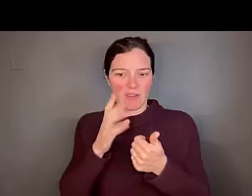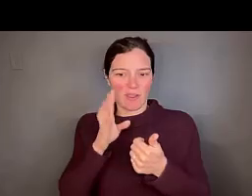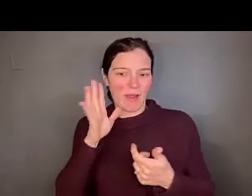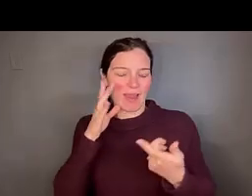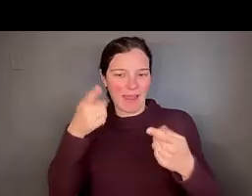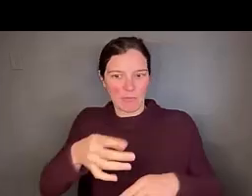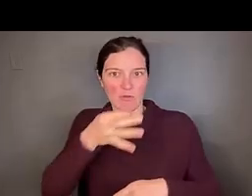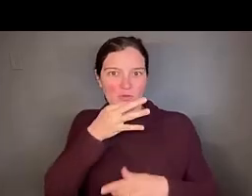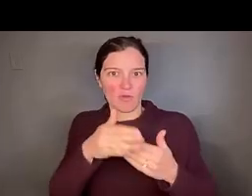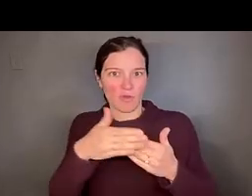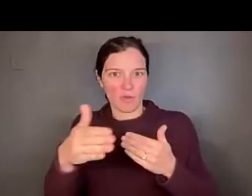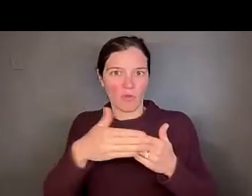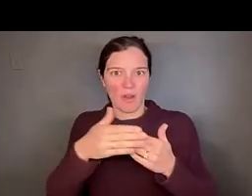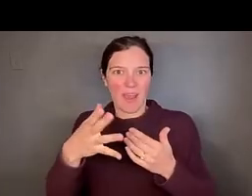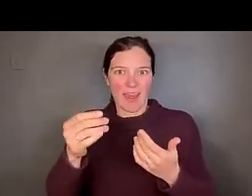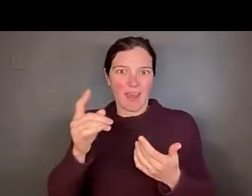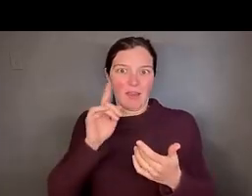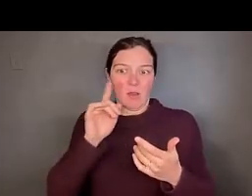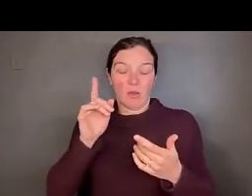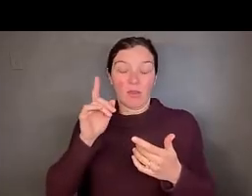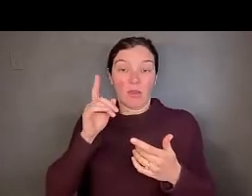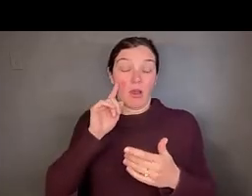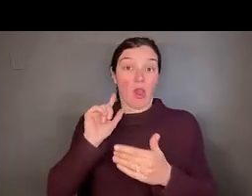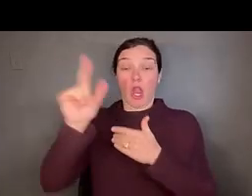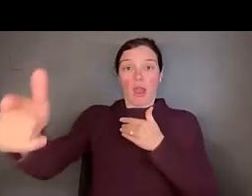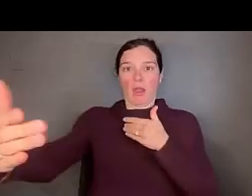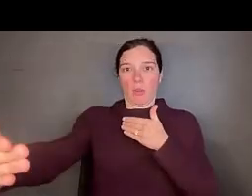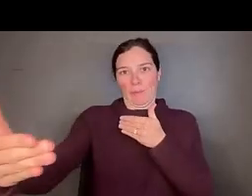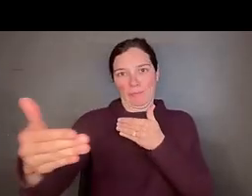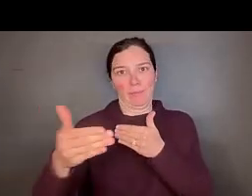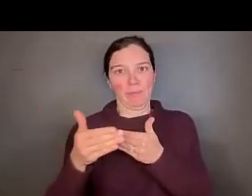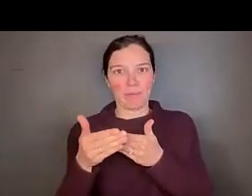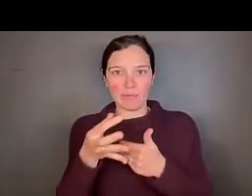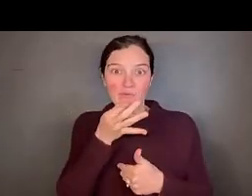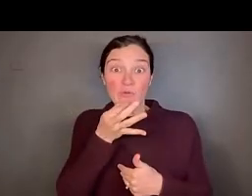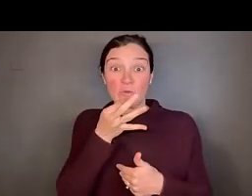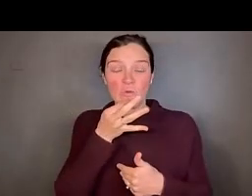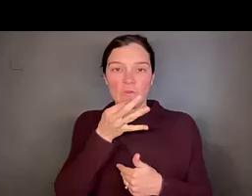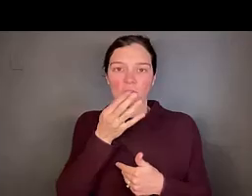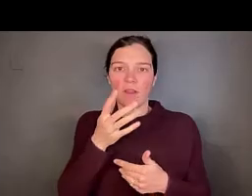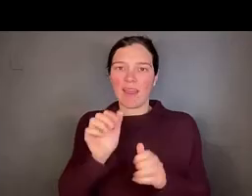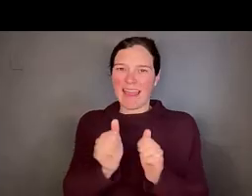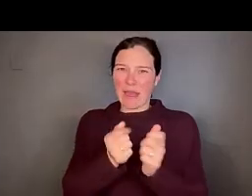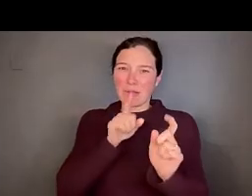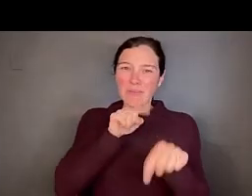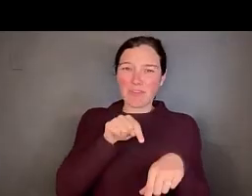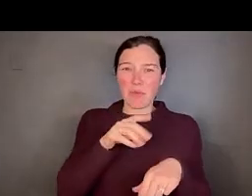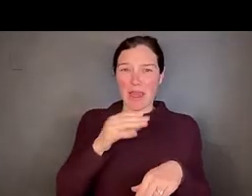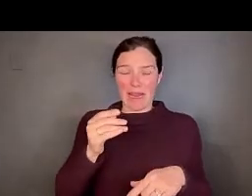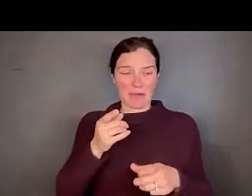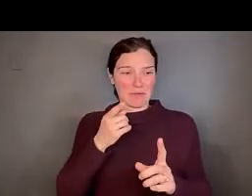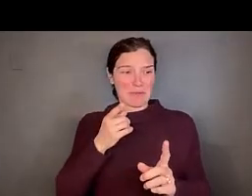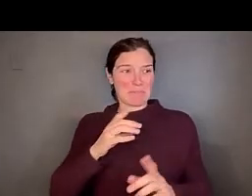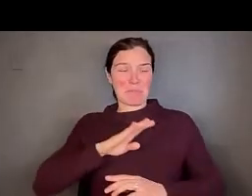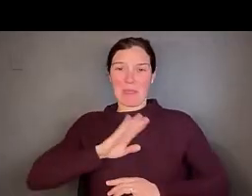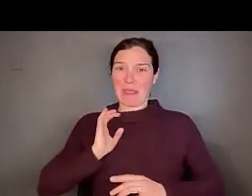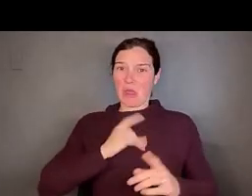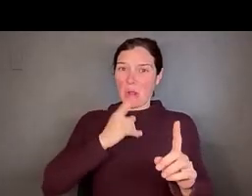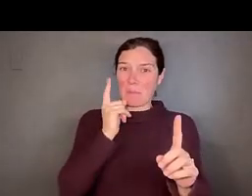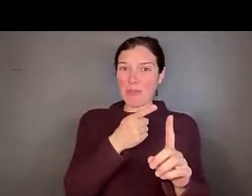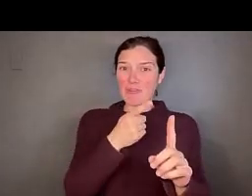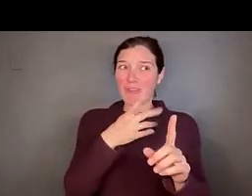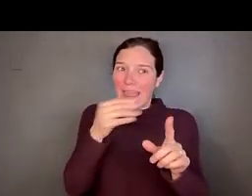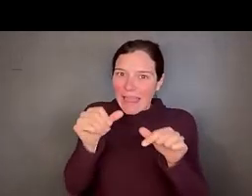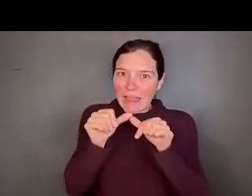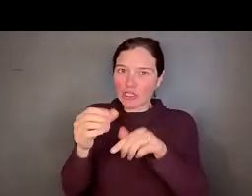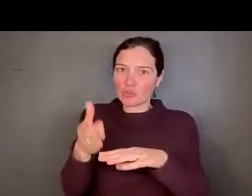that frankly is just being accelerated. So how we respond to that, how do we meet our mission, and continue to improve every year